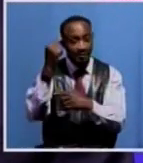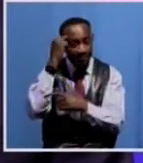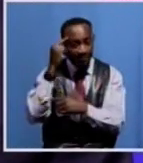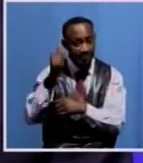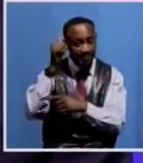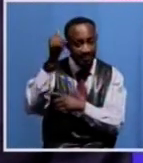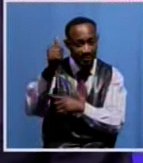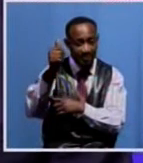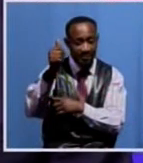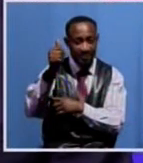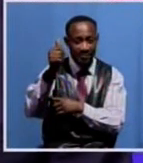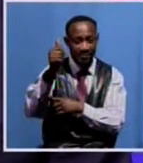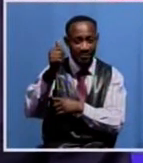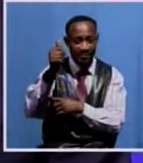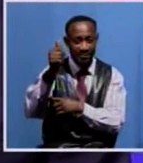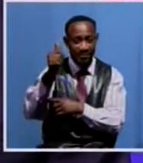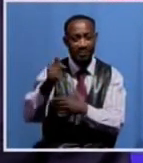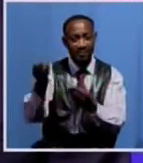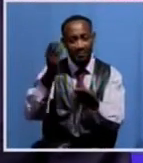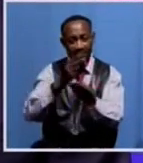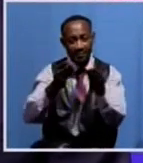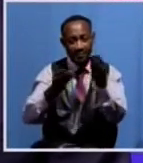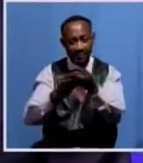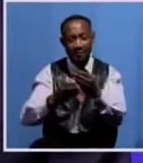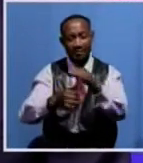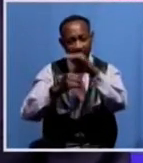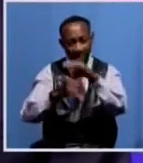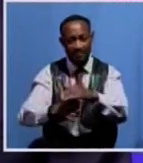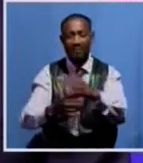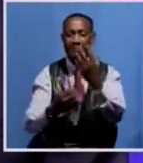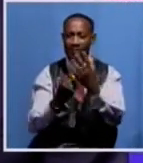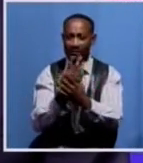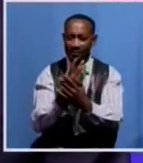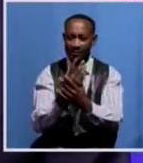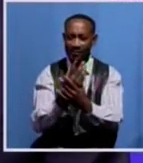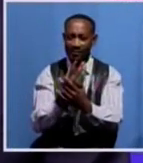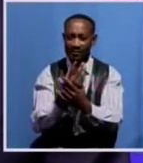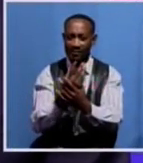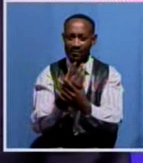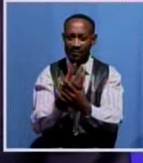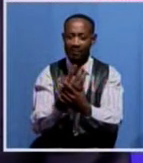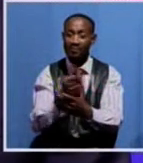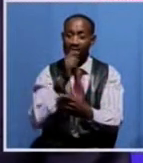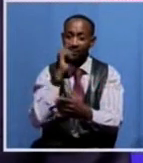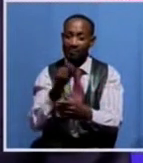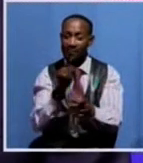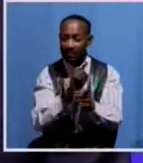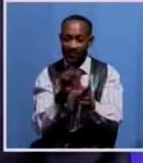part of the contributor to the suppressed growth, but also you have to understand